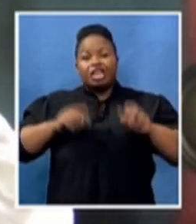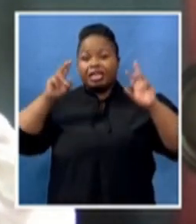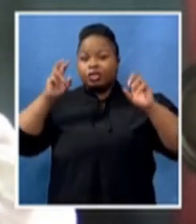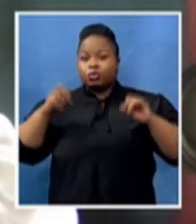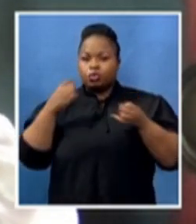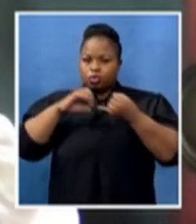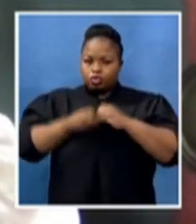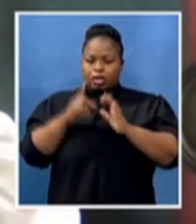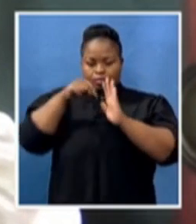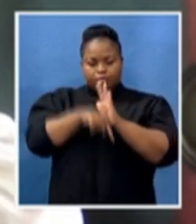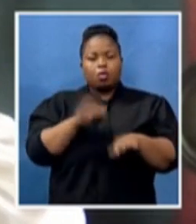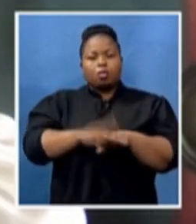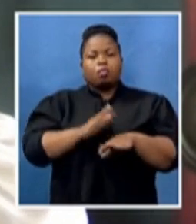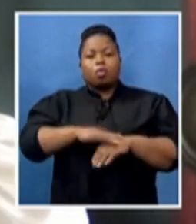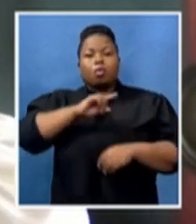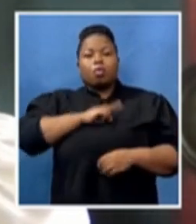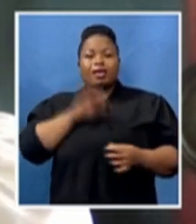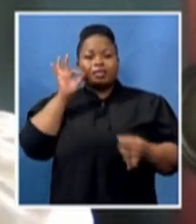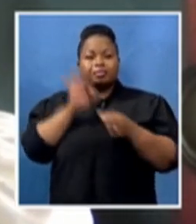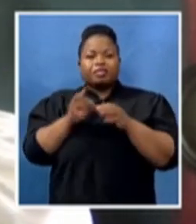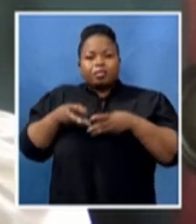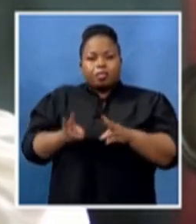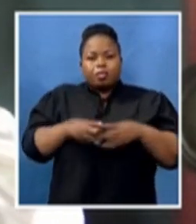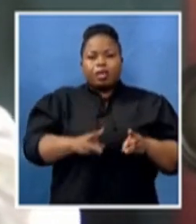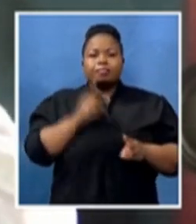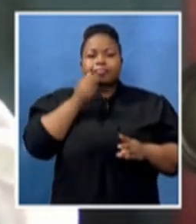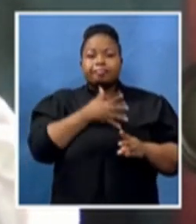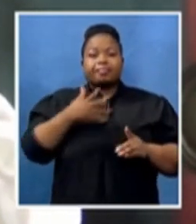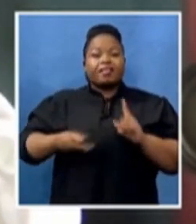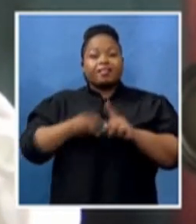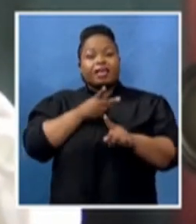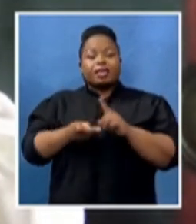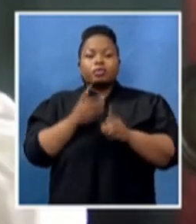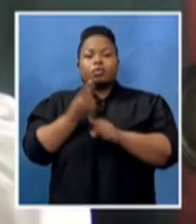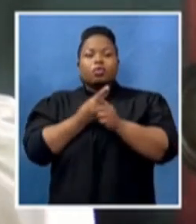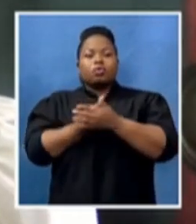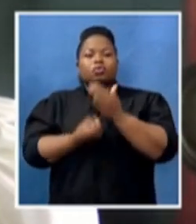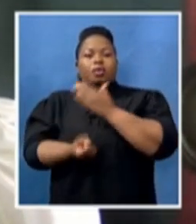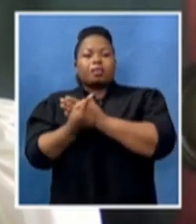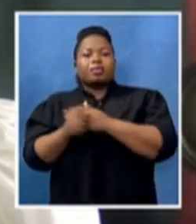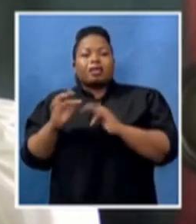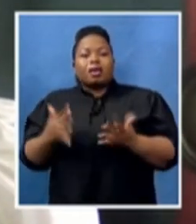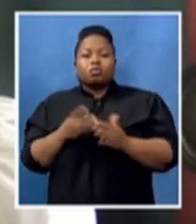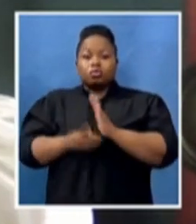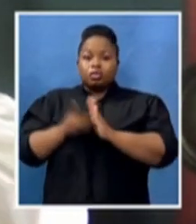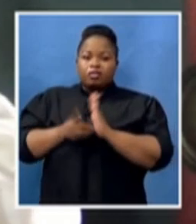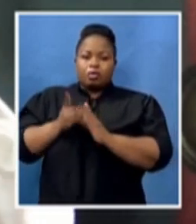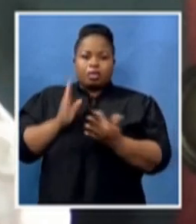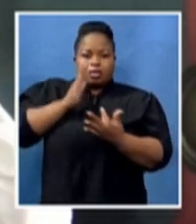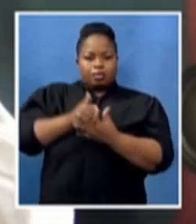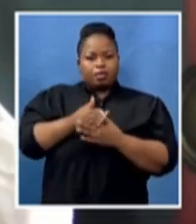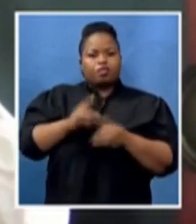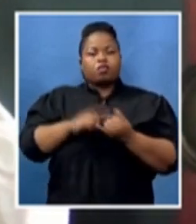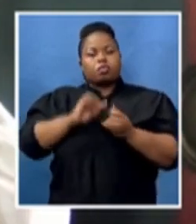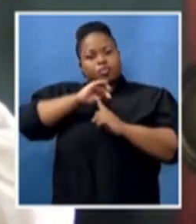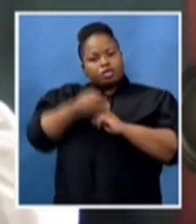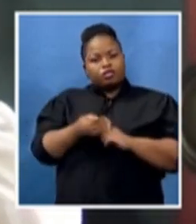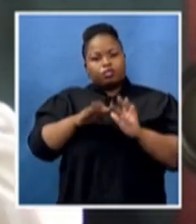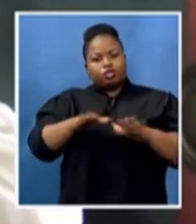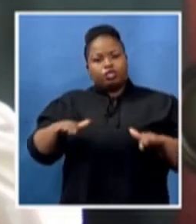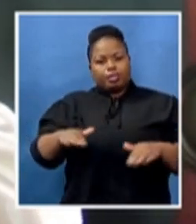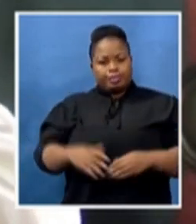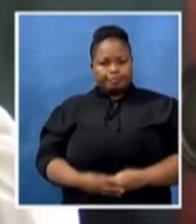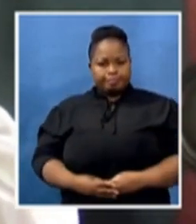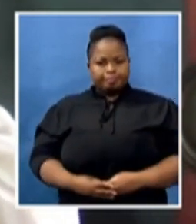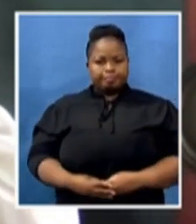of gender-based violence, as well as developing interventions for the protection of children. In tandem with all of these